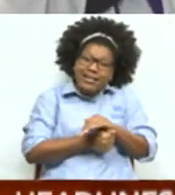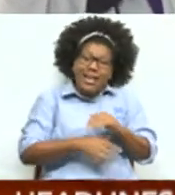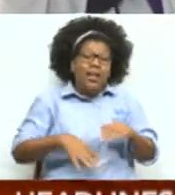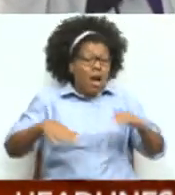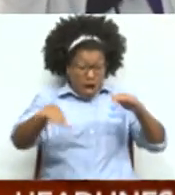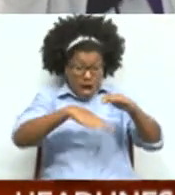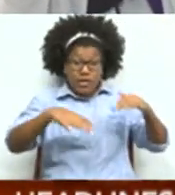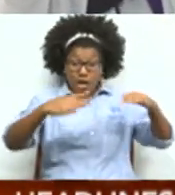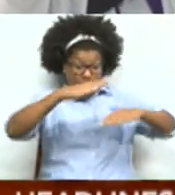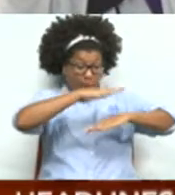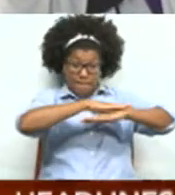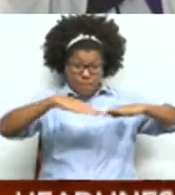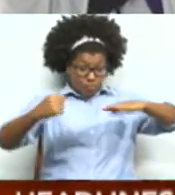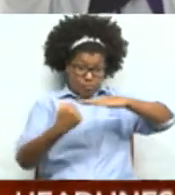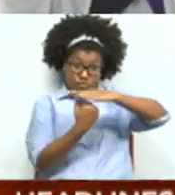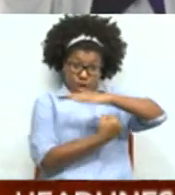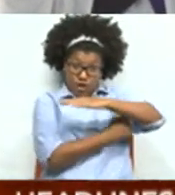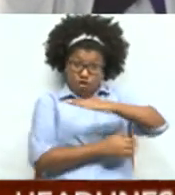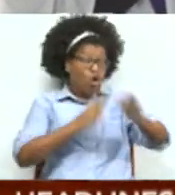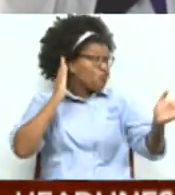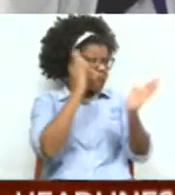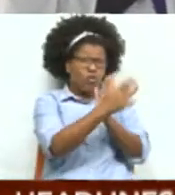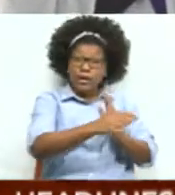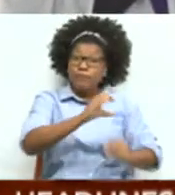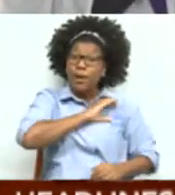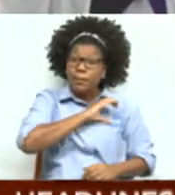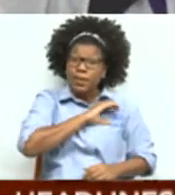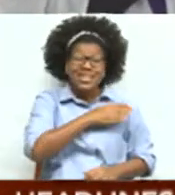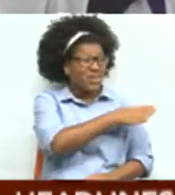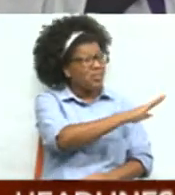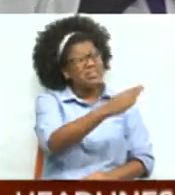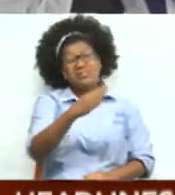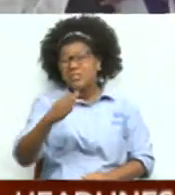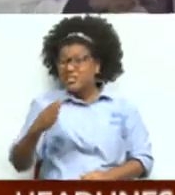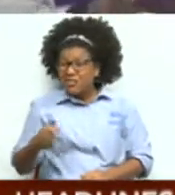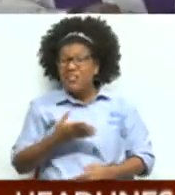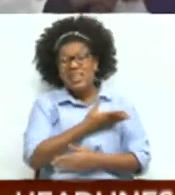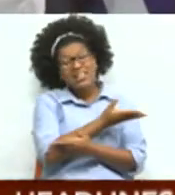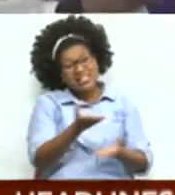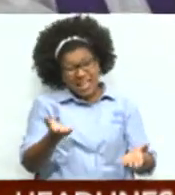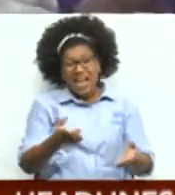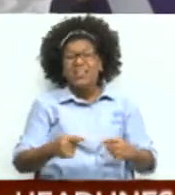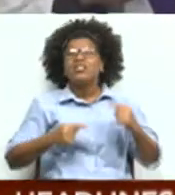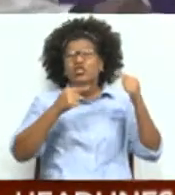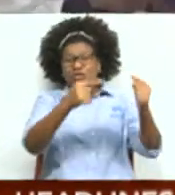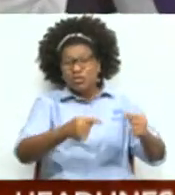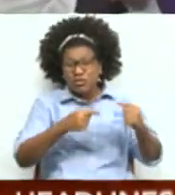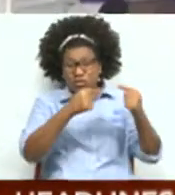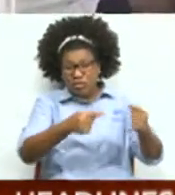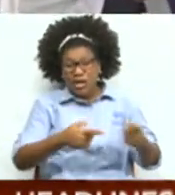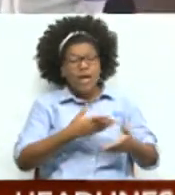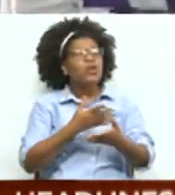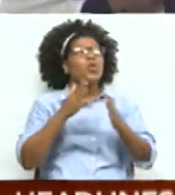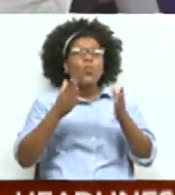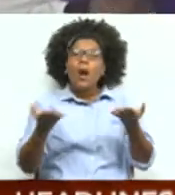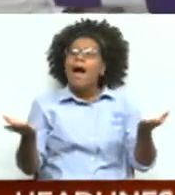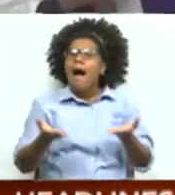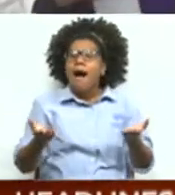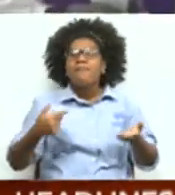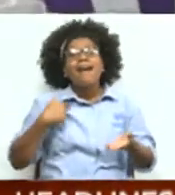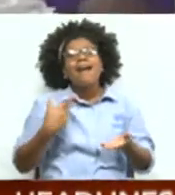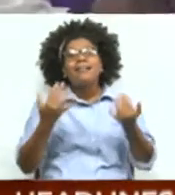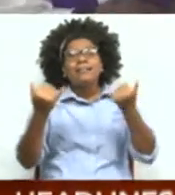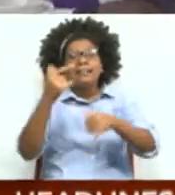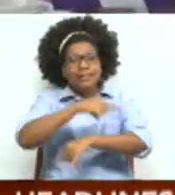from police, and all the different things that took place that we couldn't have what we are having here today. In 1996,